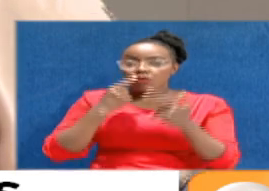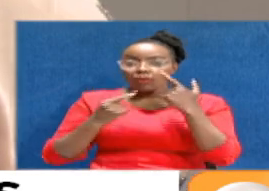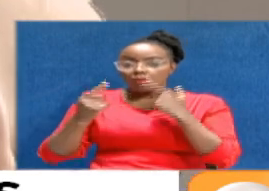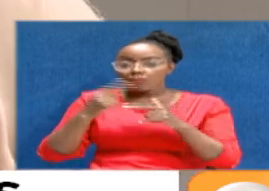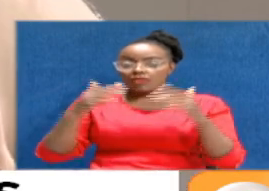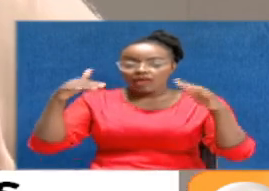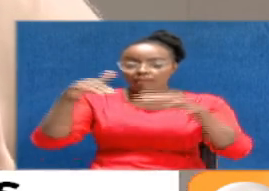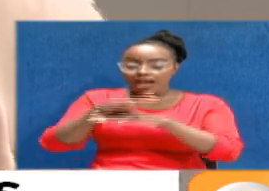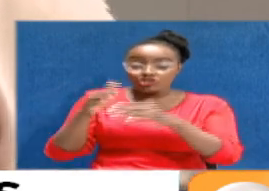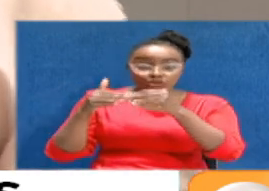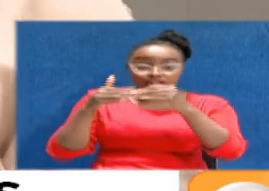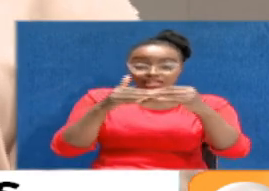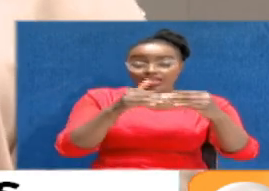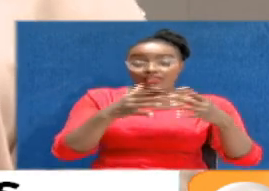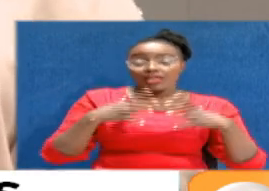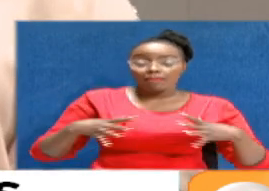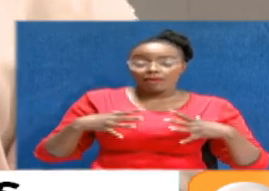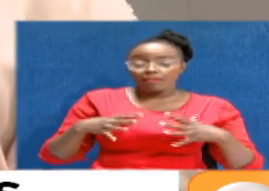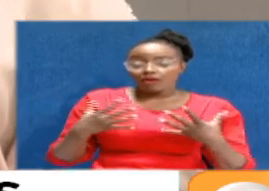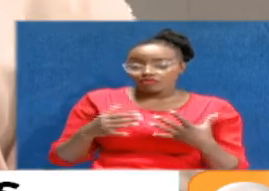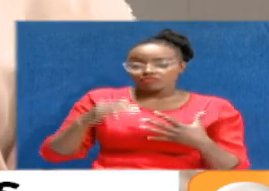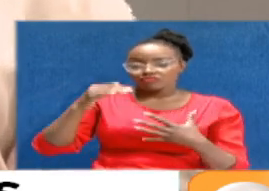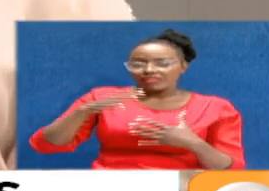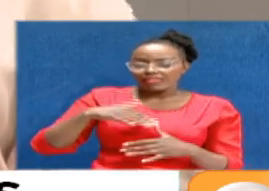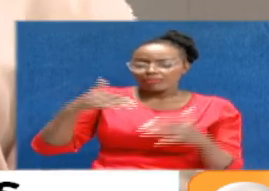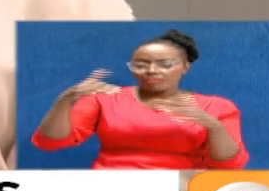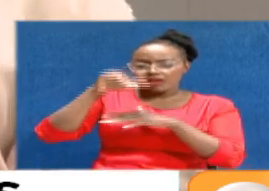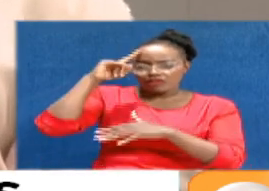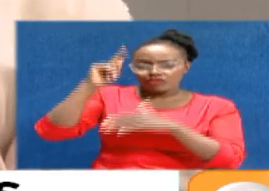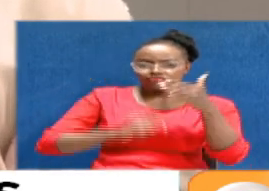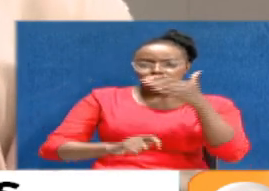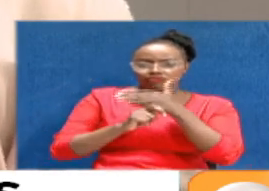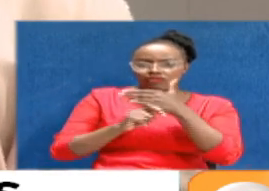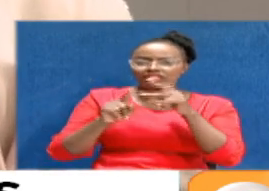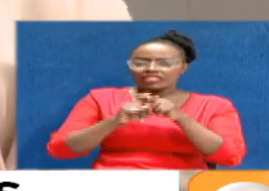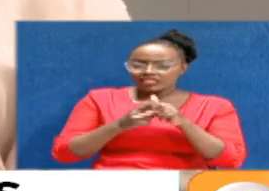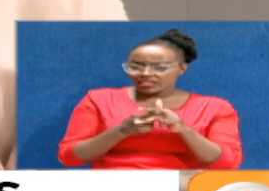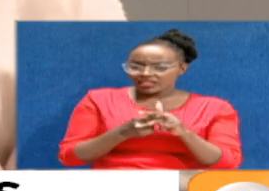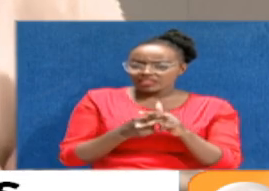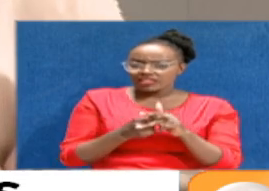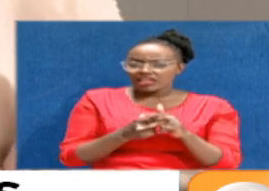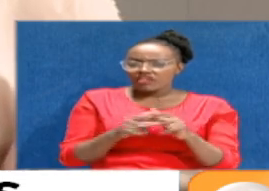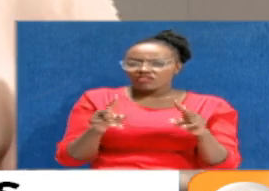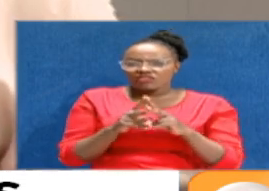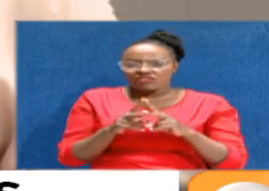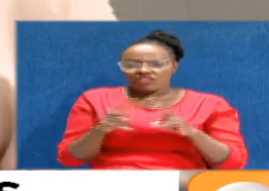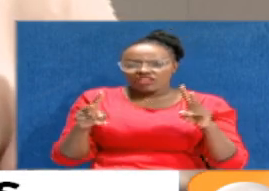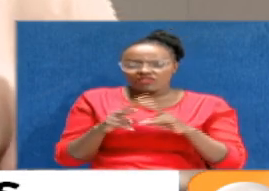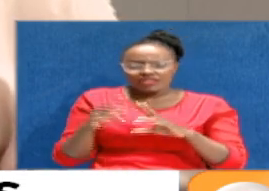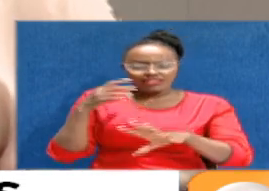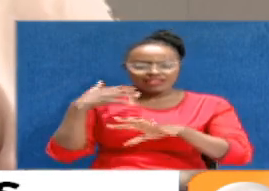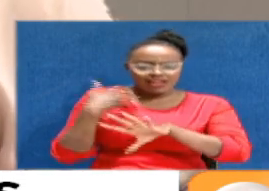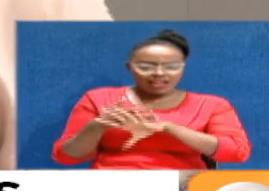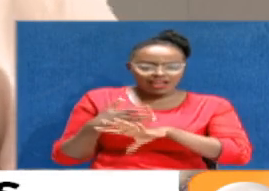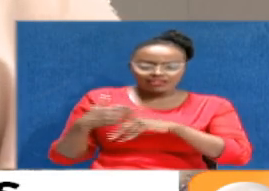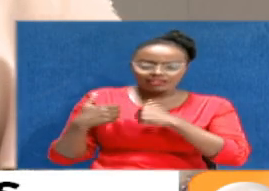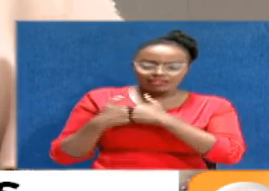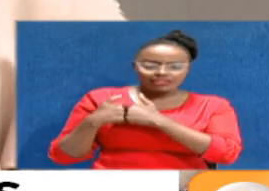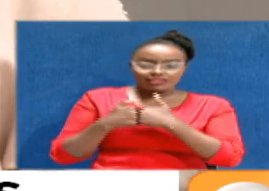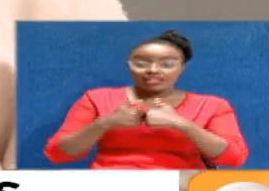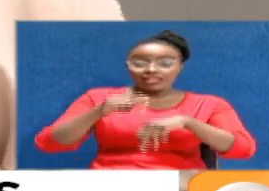and the burial of the late Dr. John Pombe Magufuli as president. So she started at a very under very difficult and dark